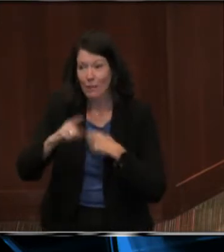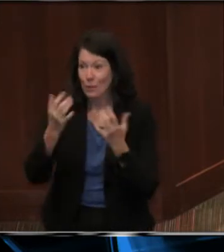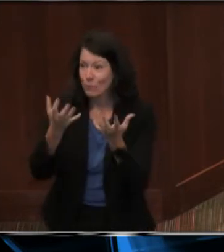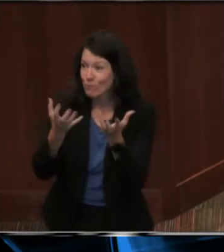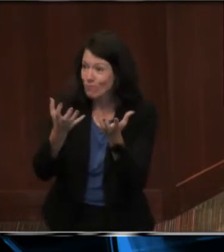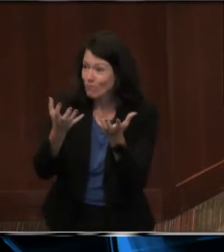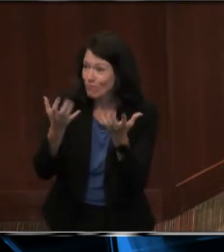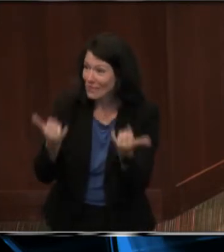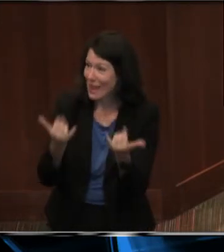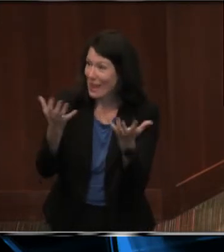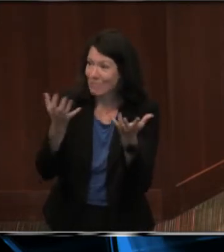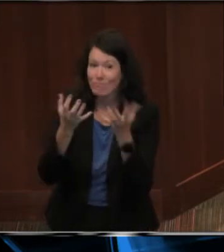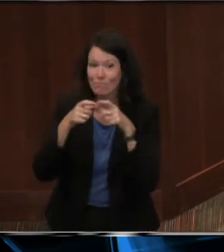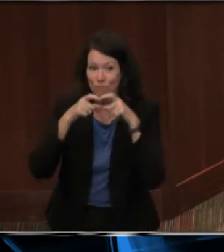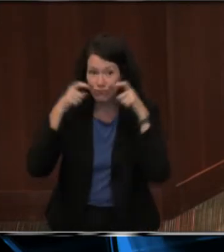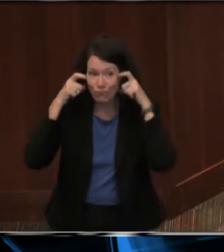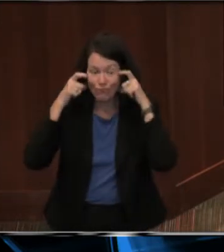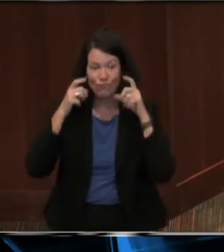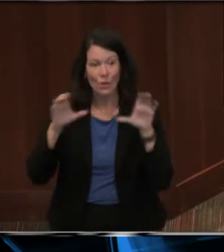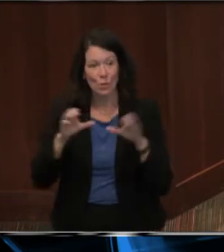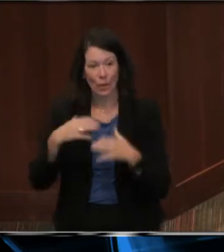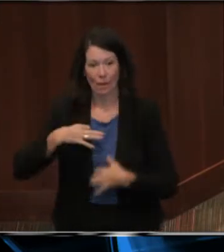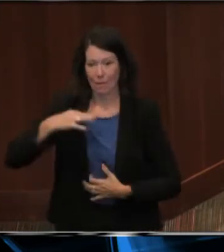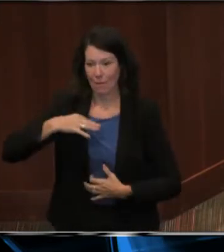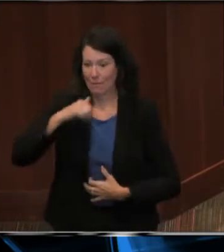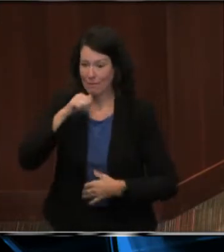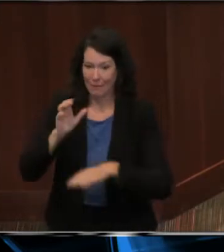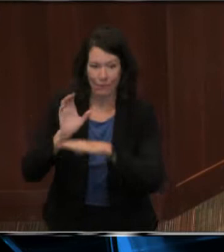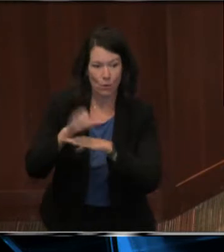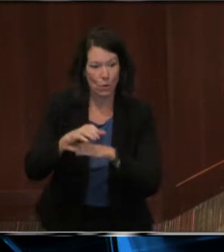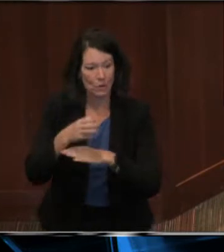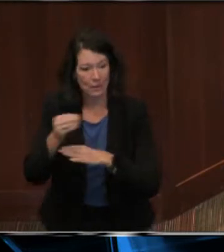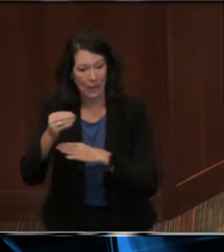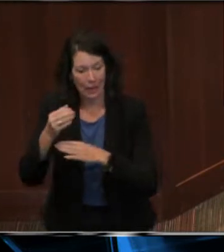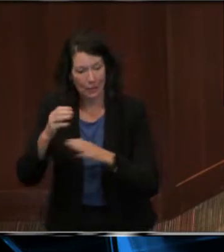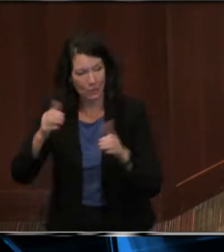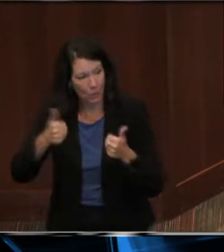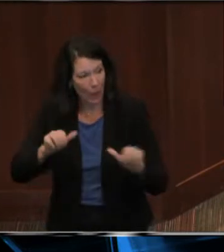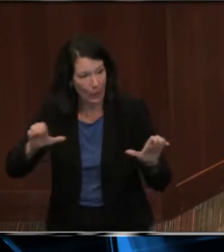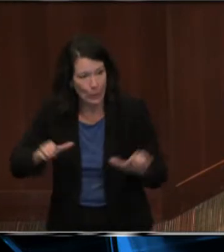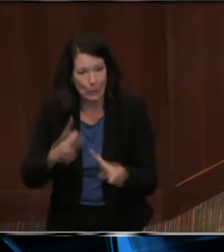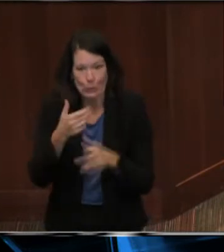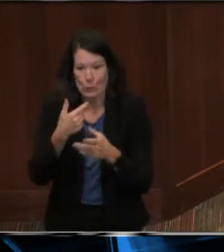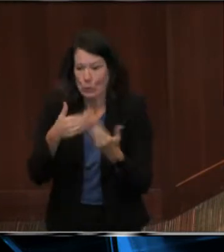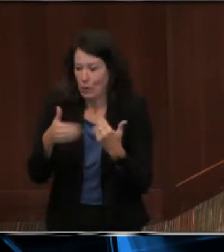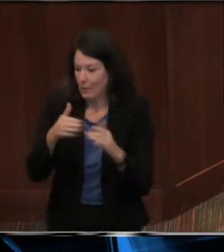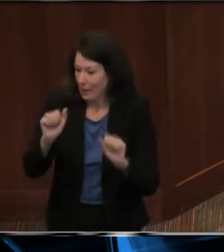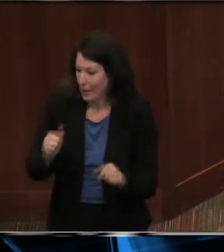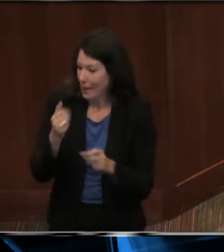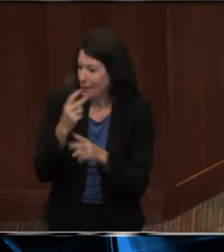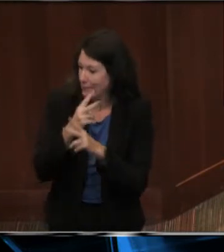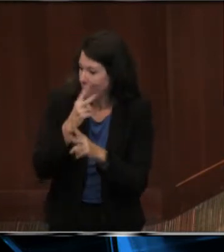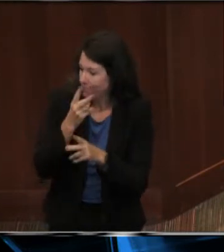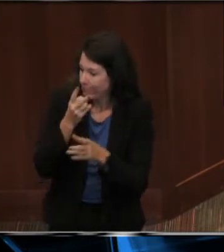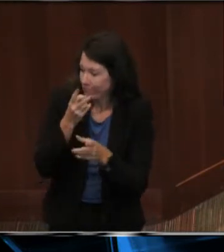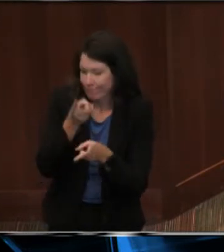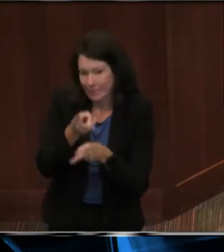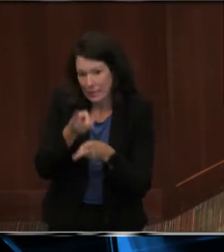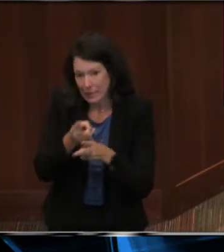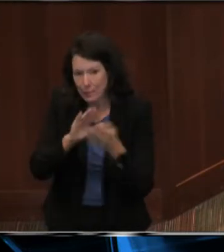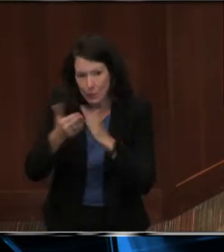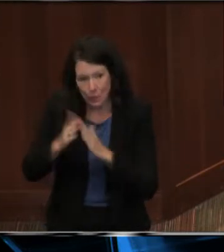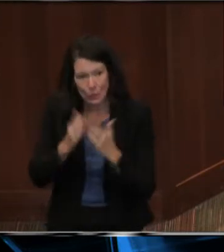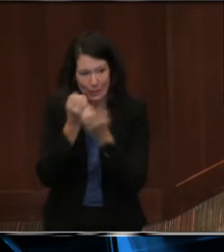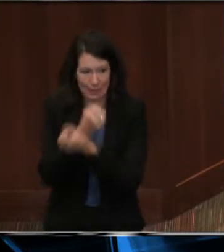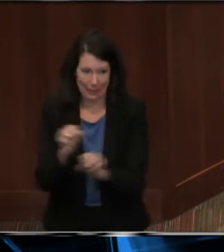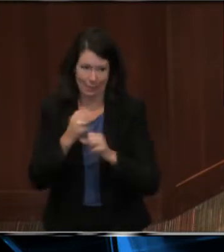today wearing a mask and doing it voluntarily and stepping up to do what they can to keep our community safe. So I am greatly appreciative